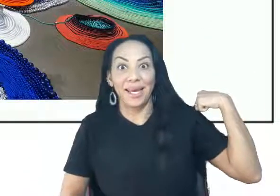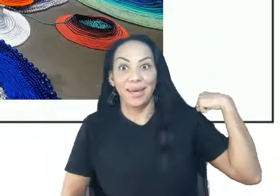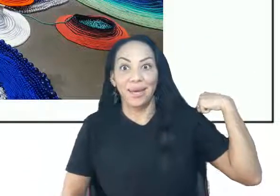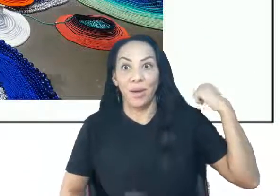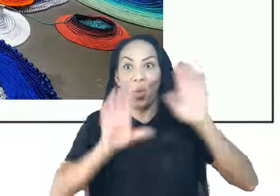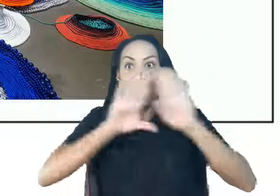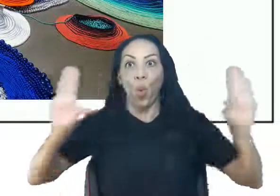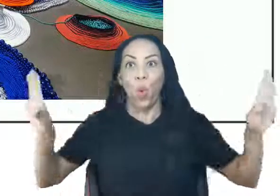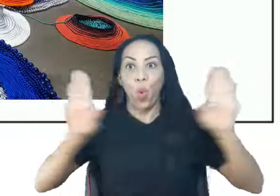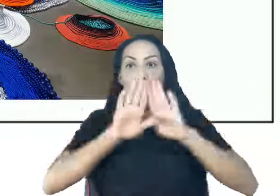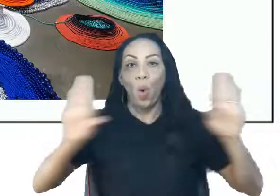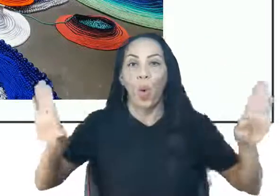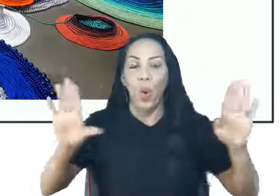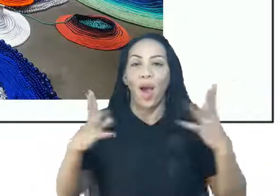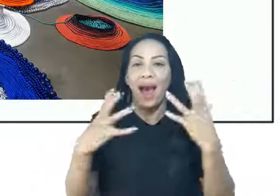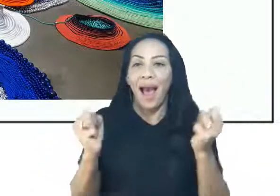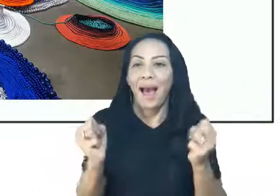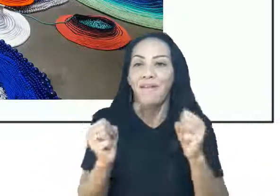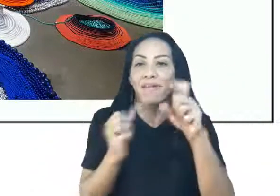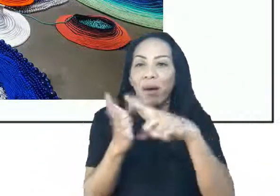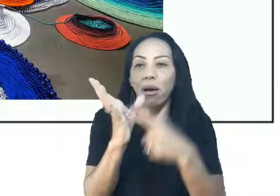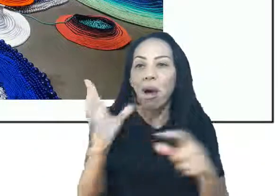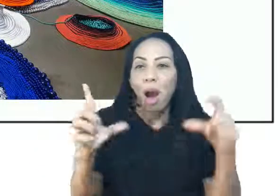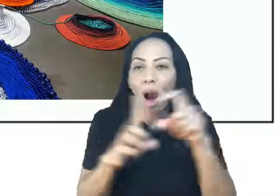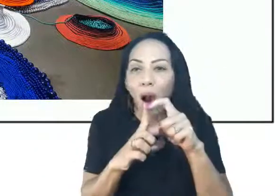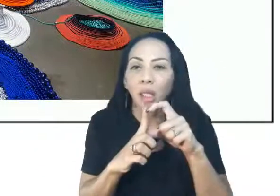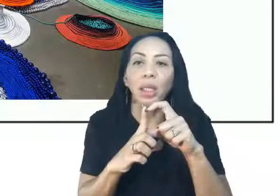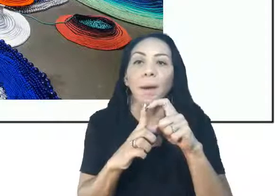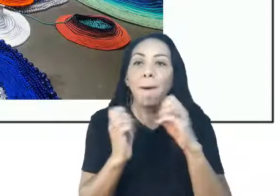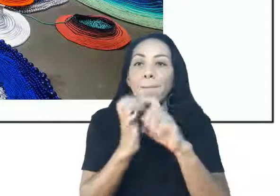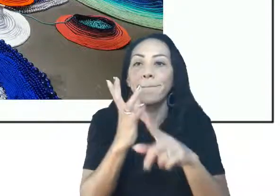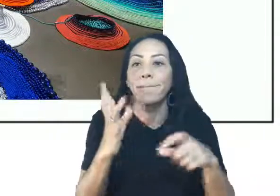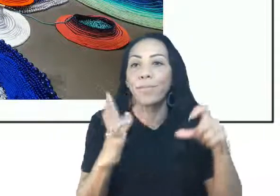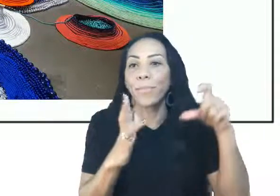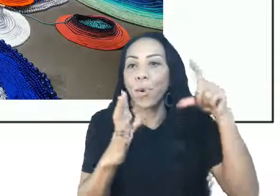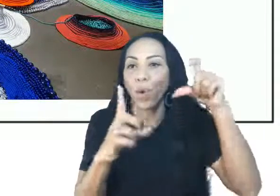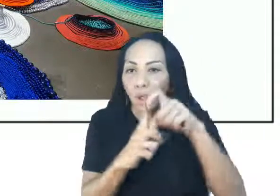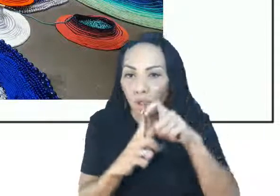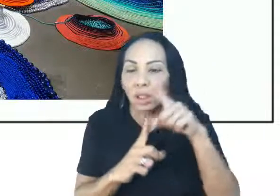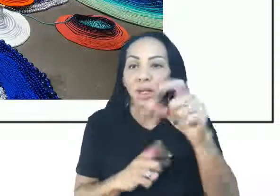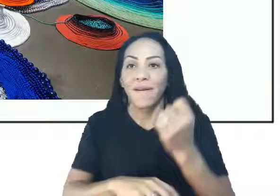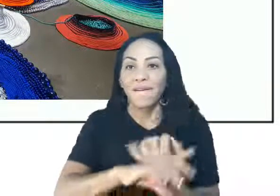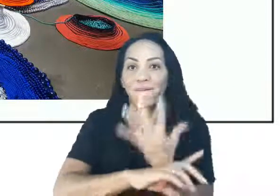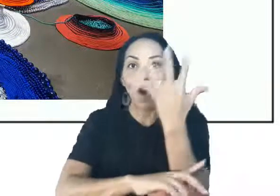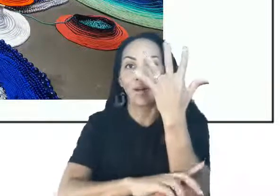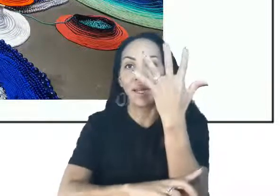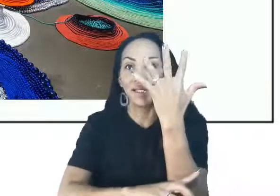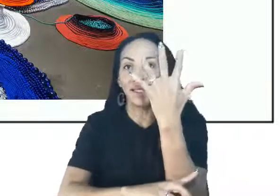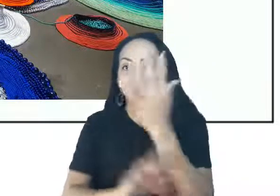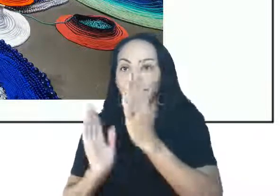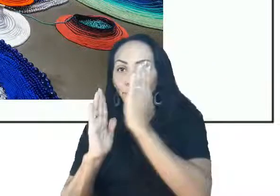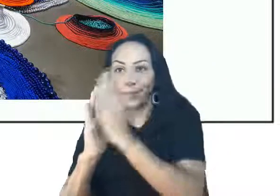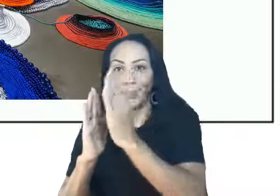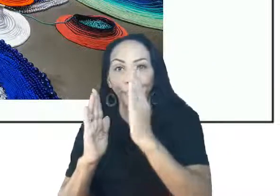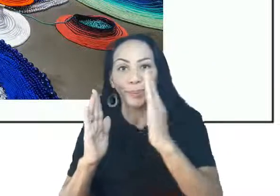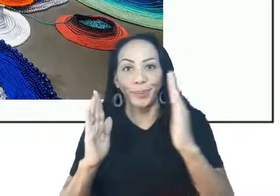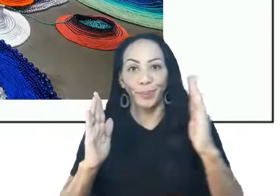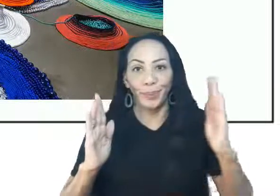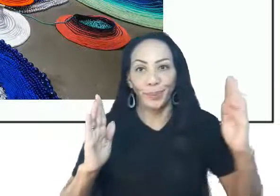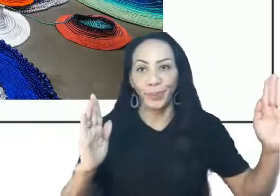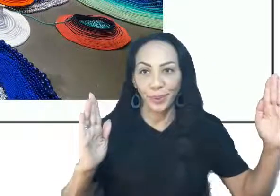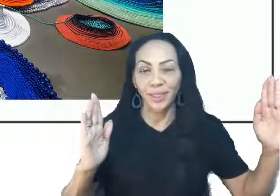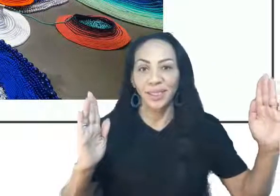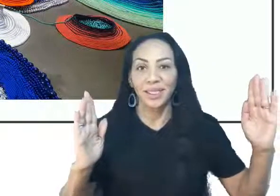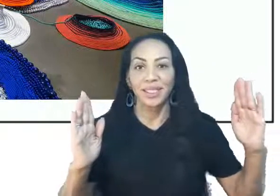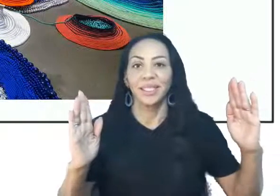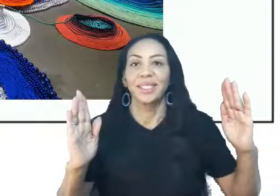detailed cardboard forest that was part of the exhibition. And between those two is somebody lying down on a yoga